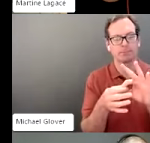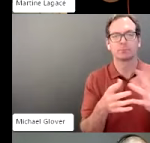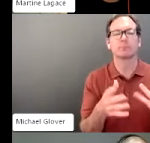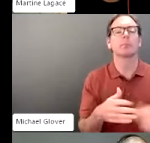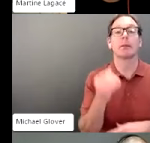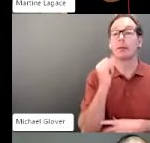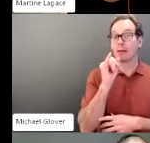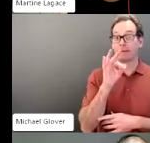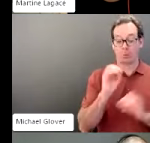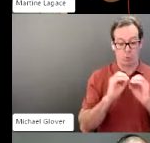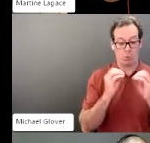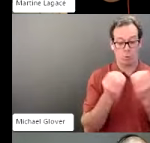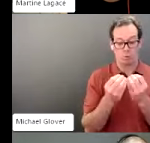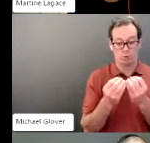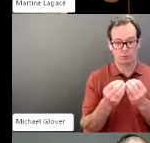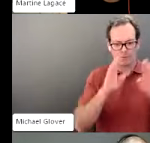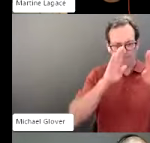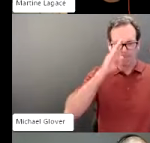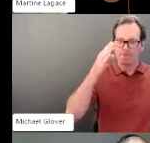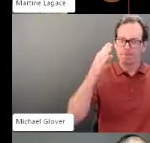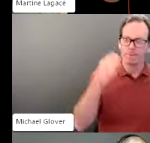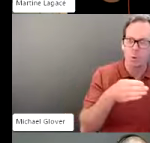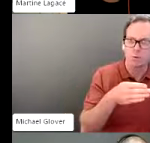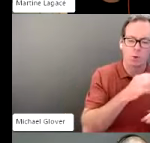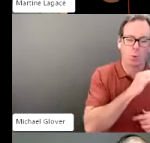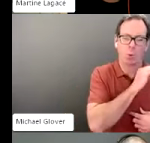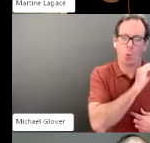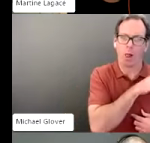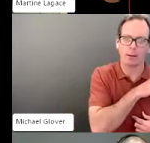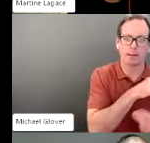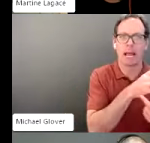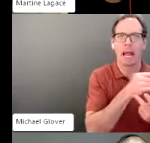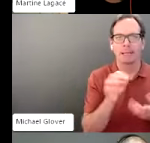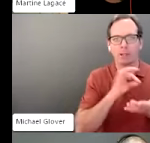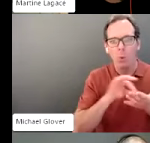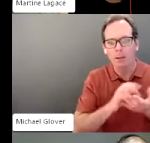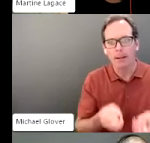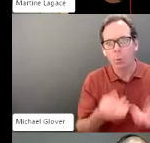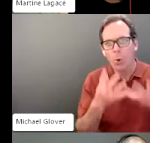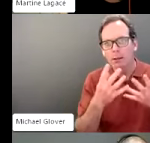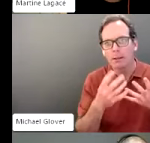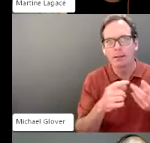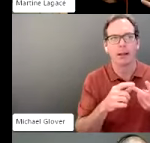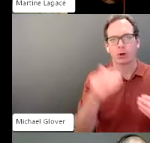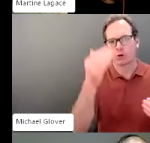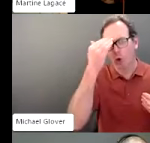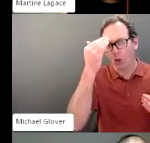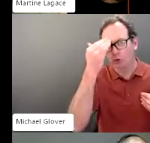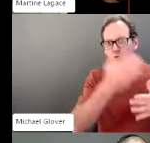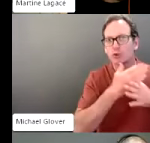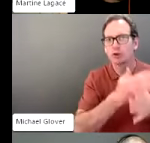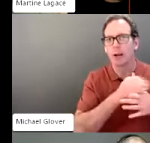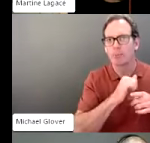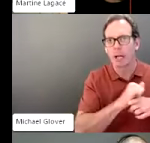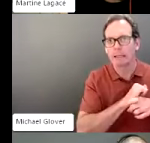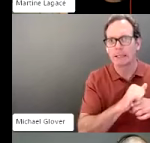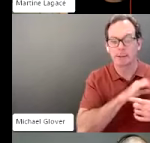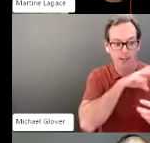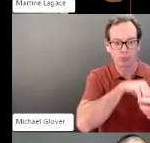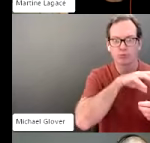organization facilitates quantity and quality of intergroup contacts and knowledge sharing practices, the better are the views,